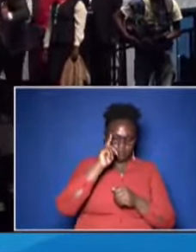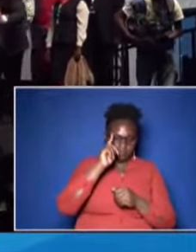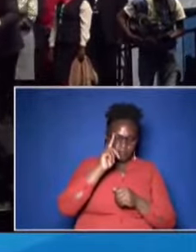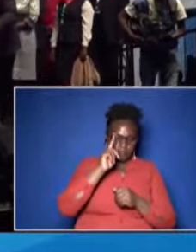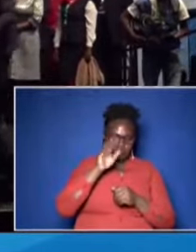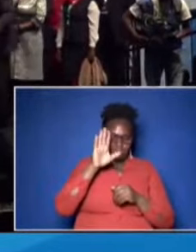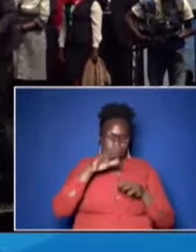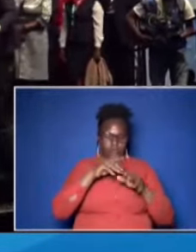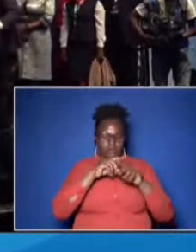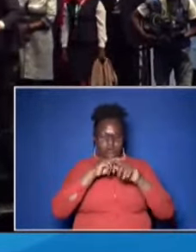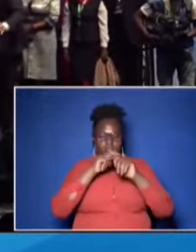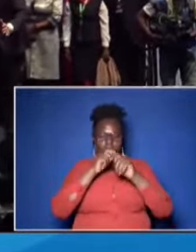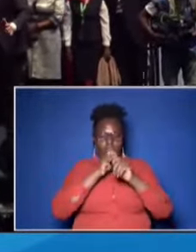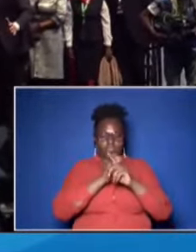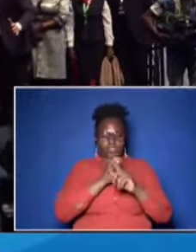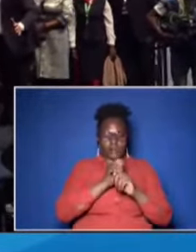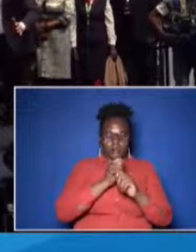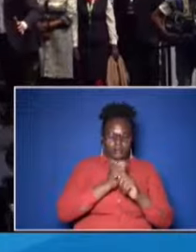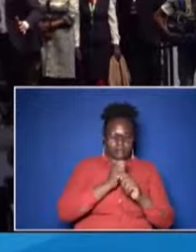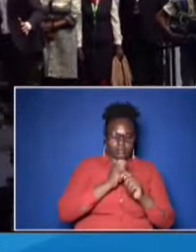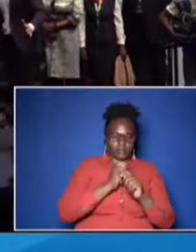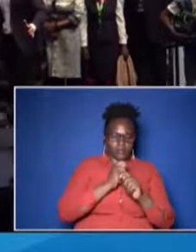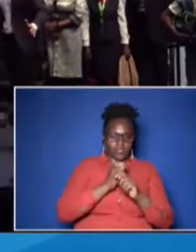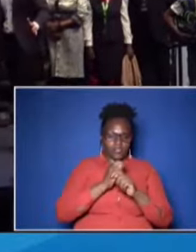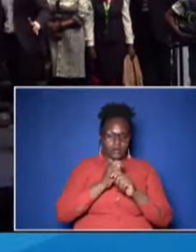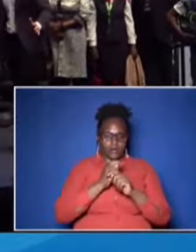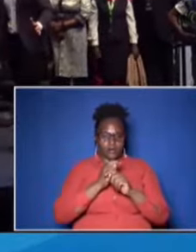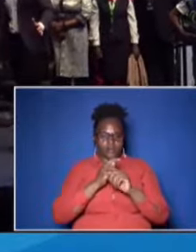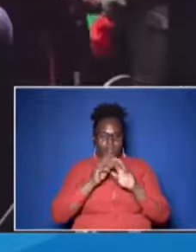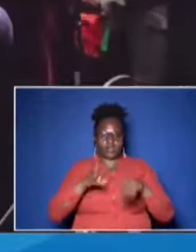are Lord Heal Your people and give you